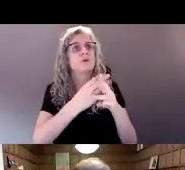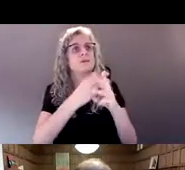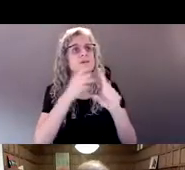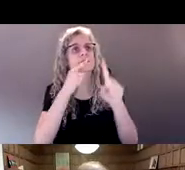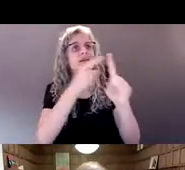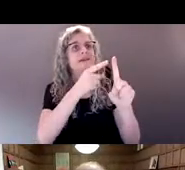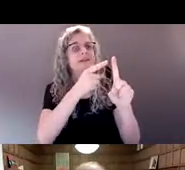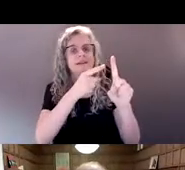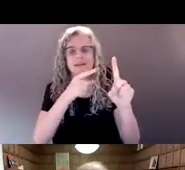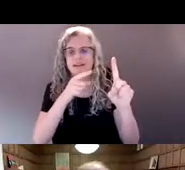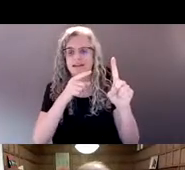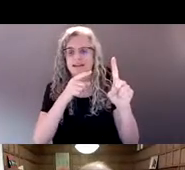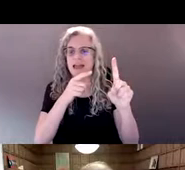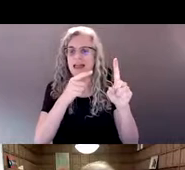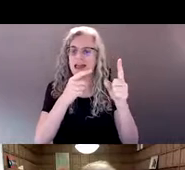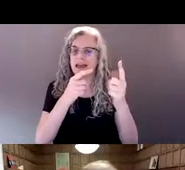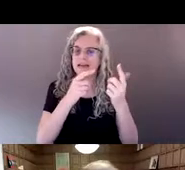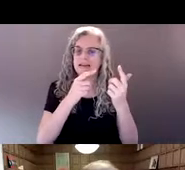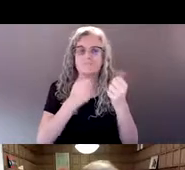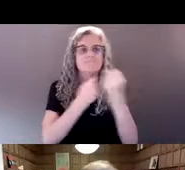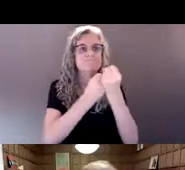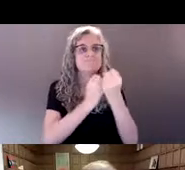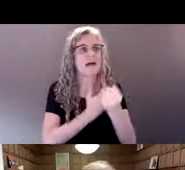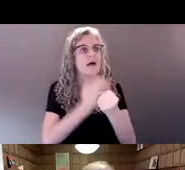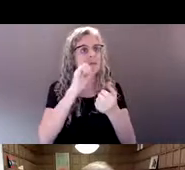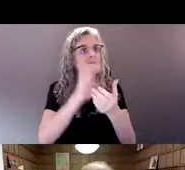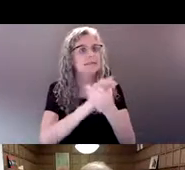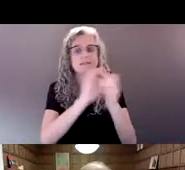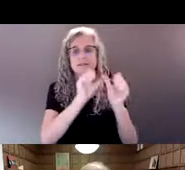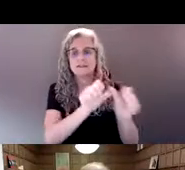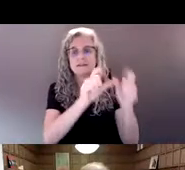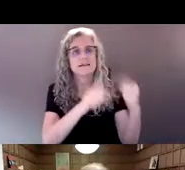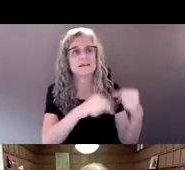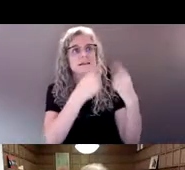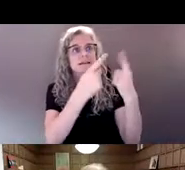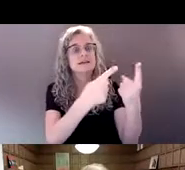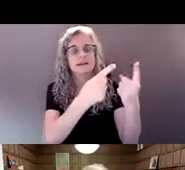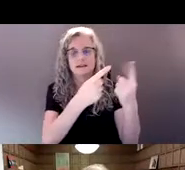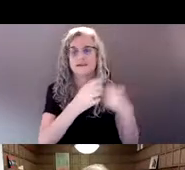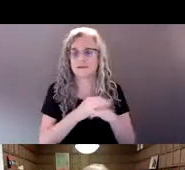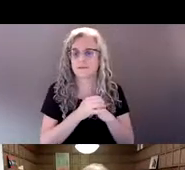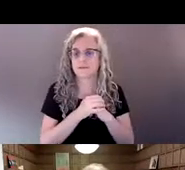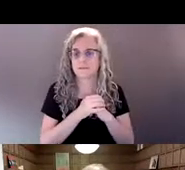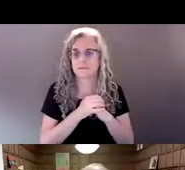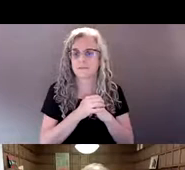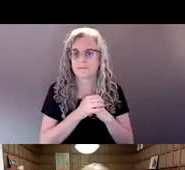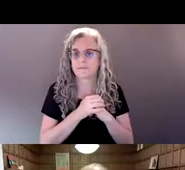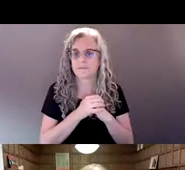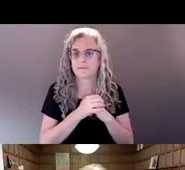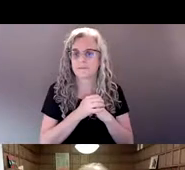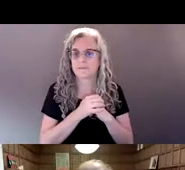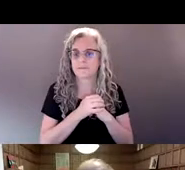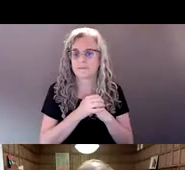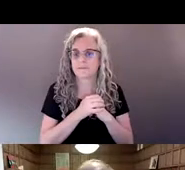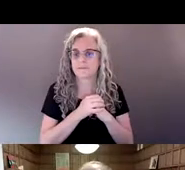precisely because those ideals have often been built through a long history of thinking about the dangers of Judaism. And if we think about that and